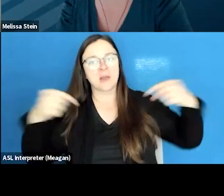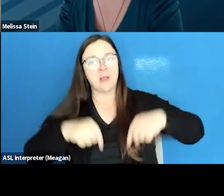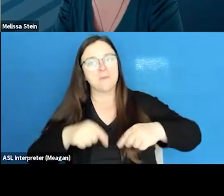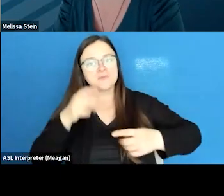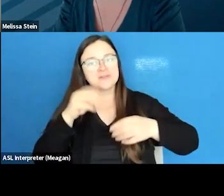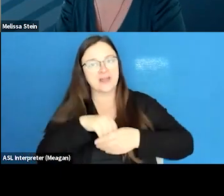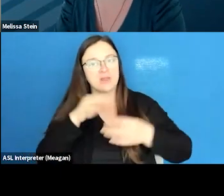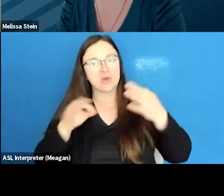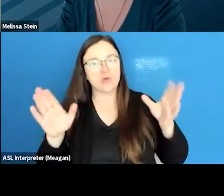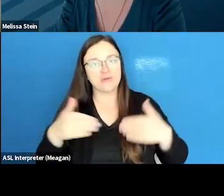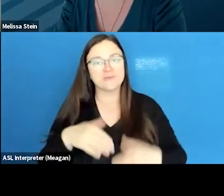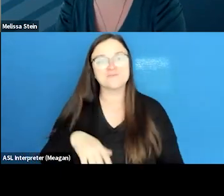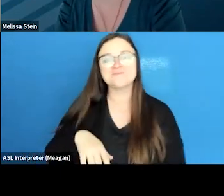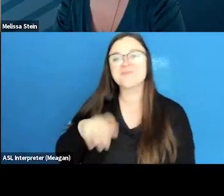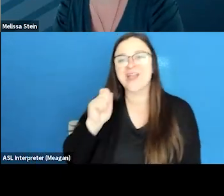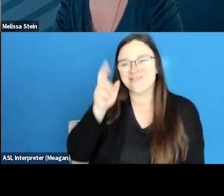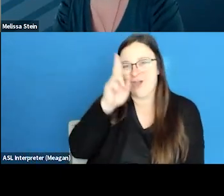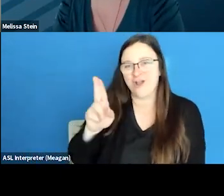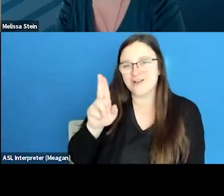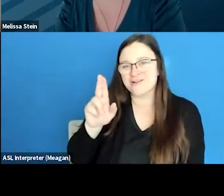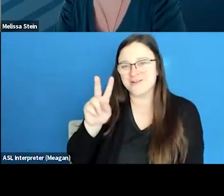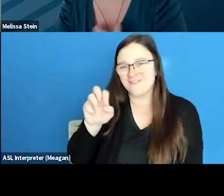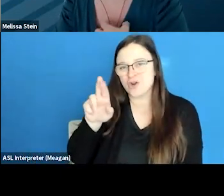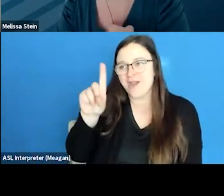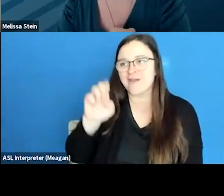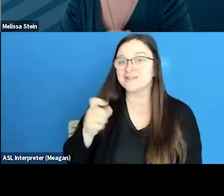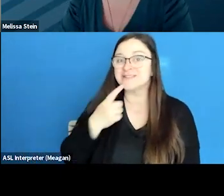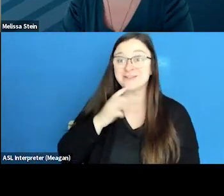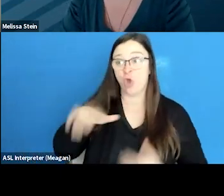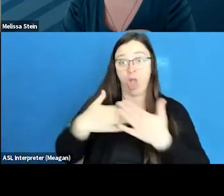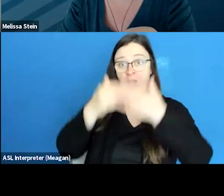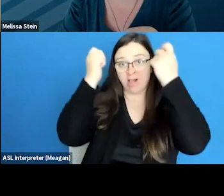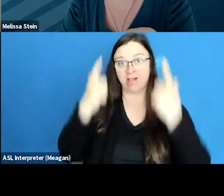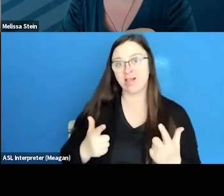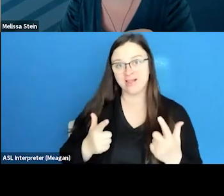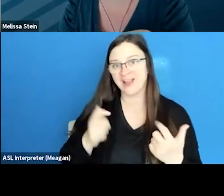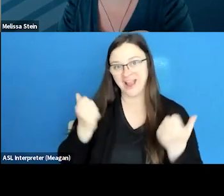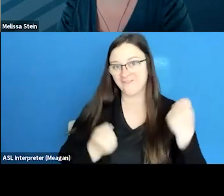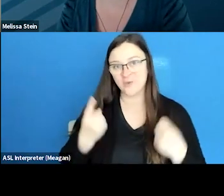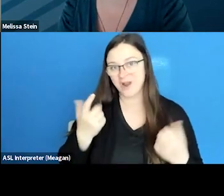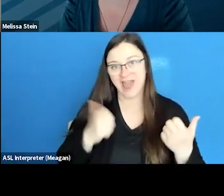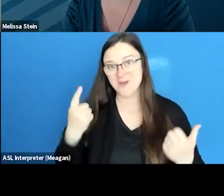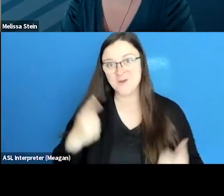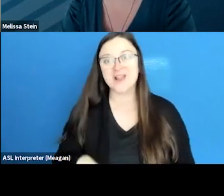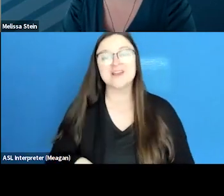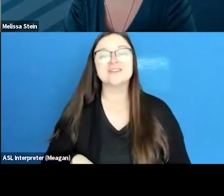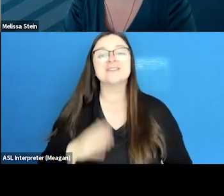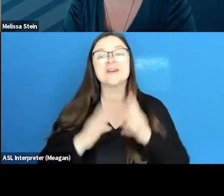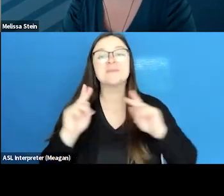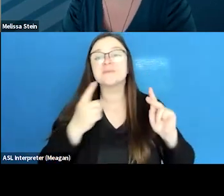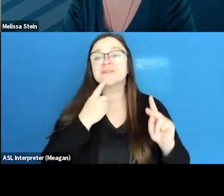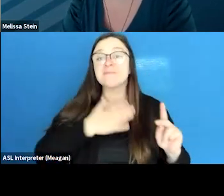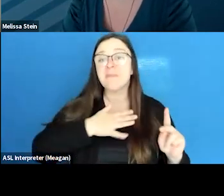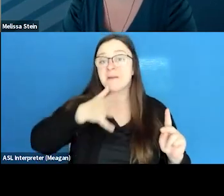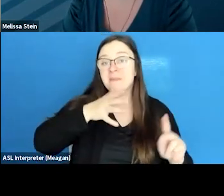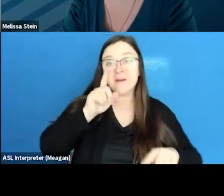in as family members? All of the above. Yeah. So we have, and then some people will say, my mom couldn't